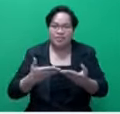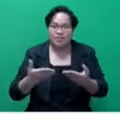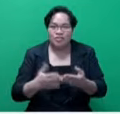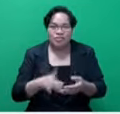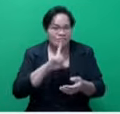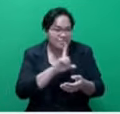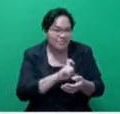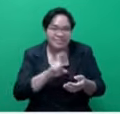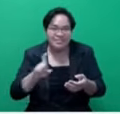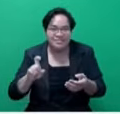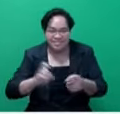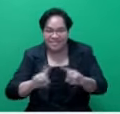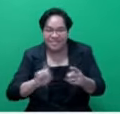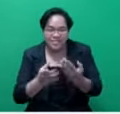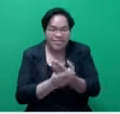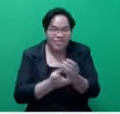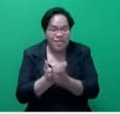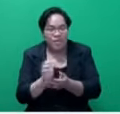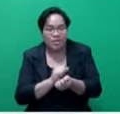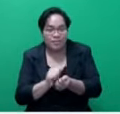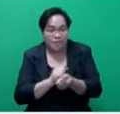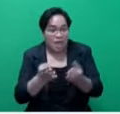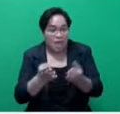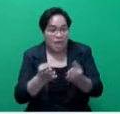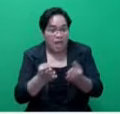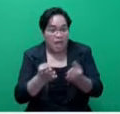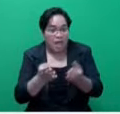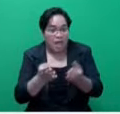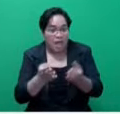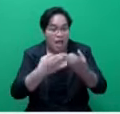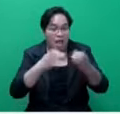places. Council properties were made available for fever clinics